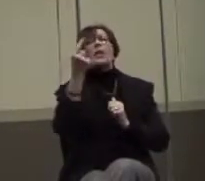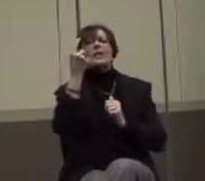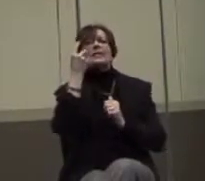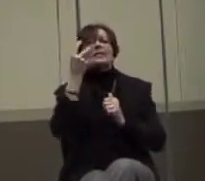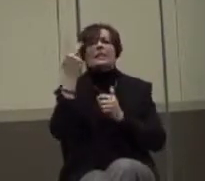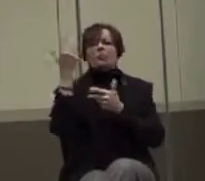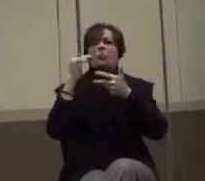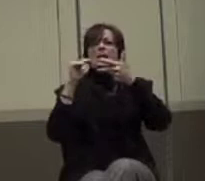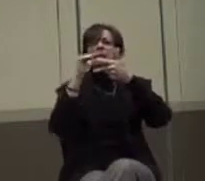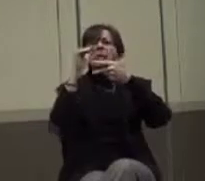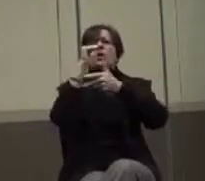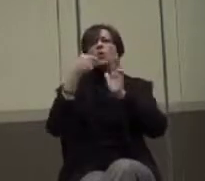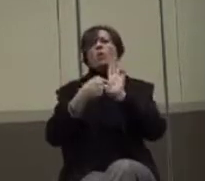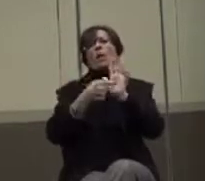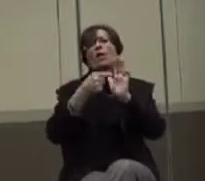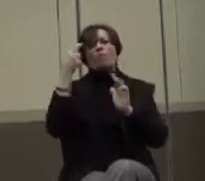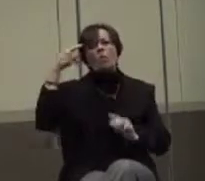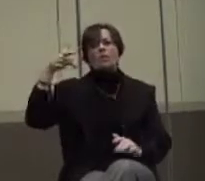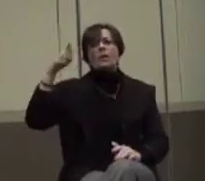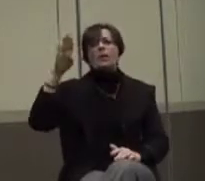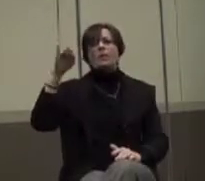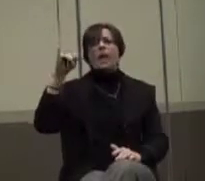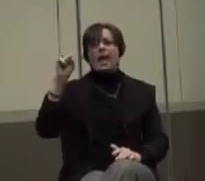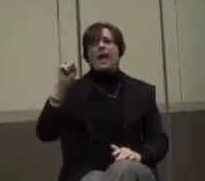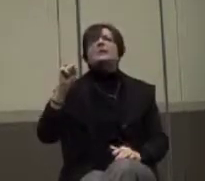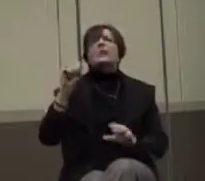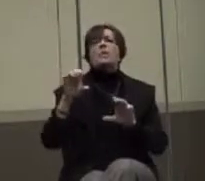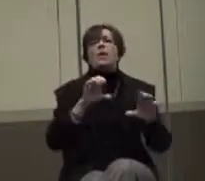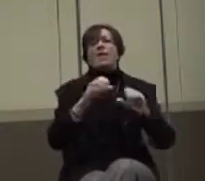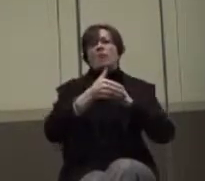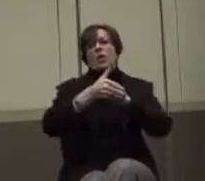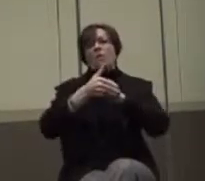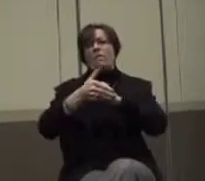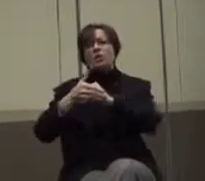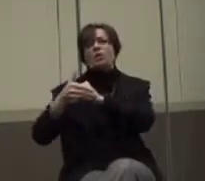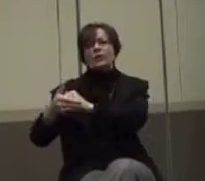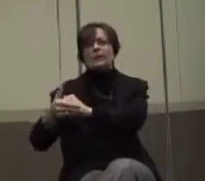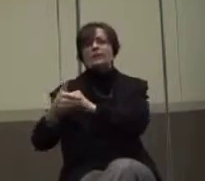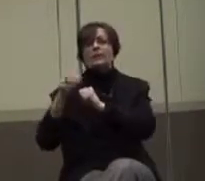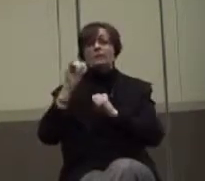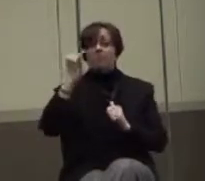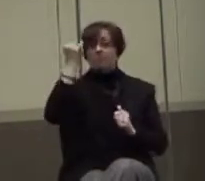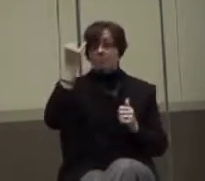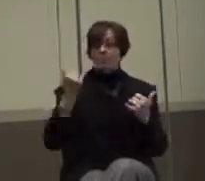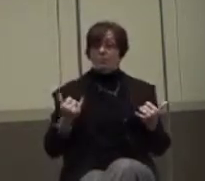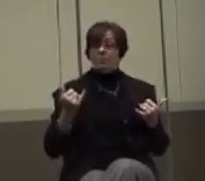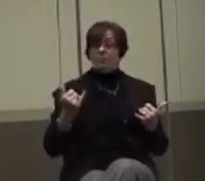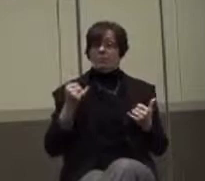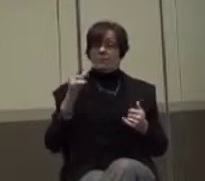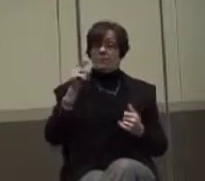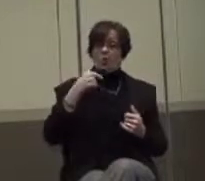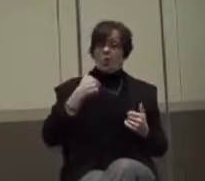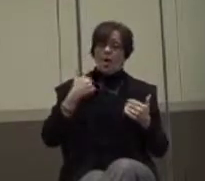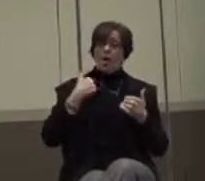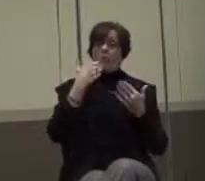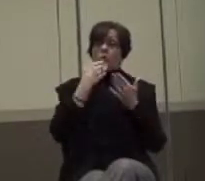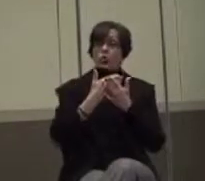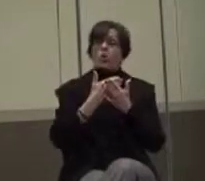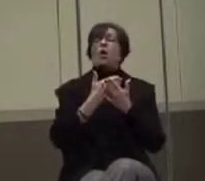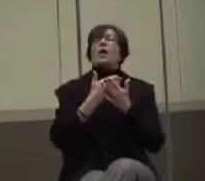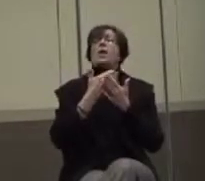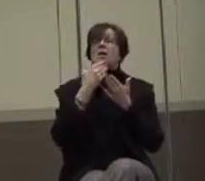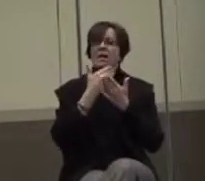model for PBIS and for behavior interventions. And the idea of having, do I have good, solid